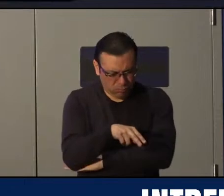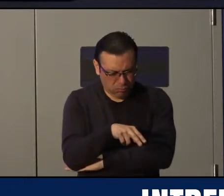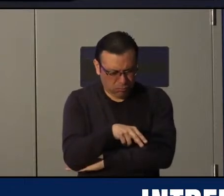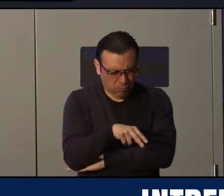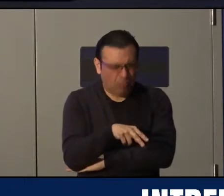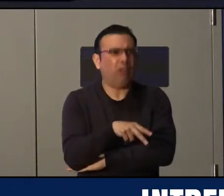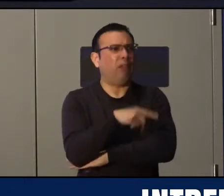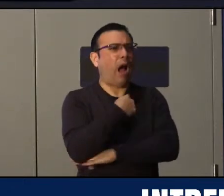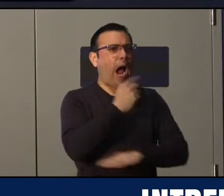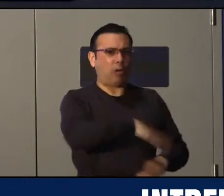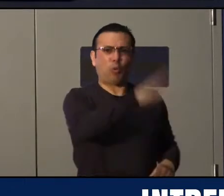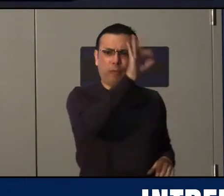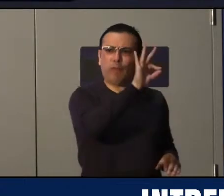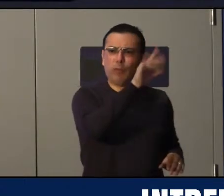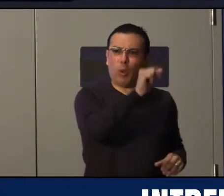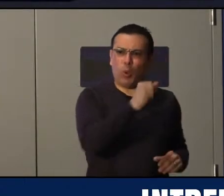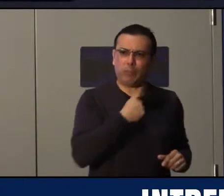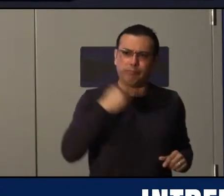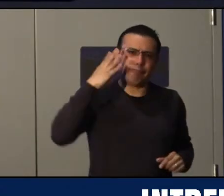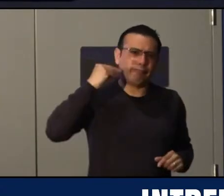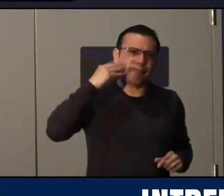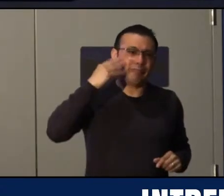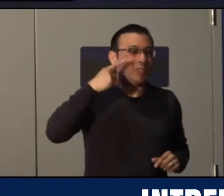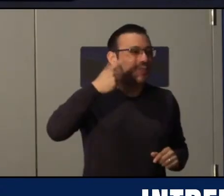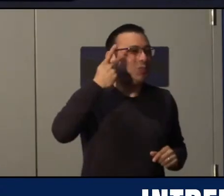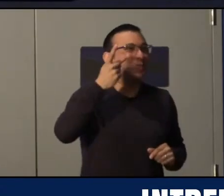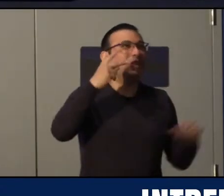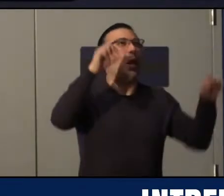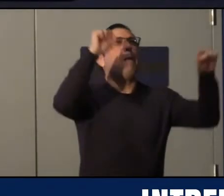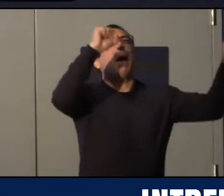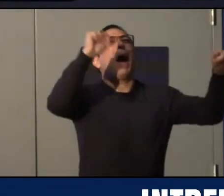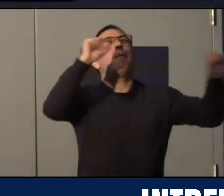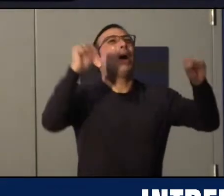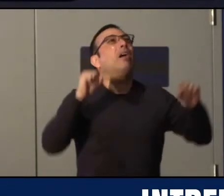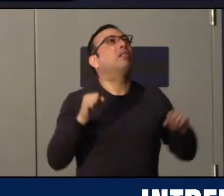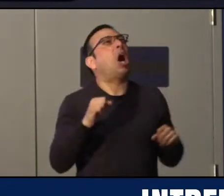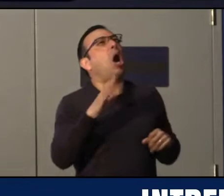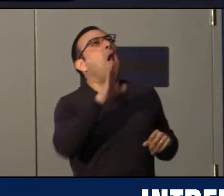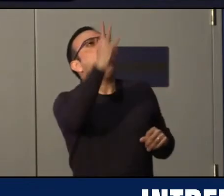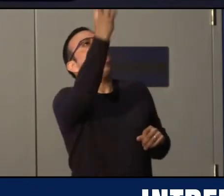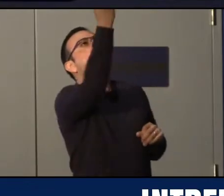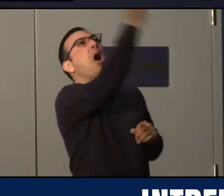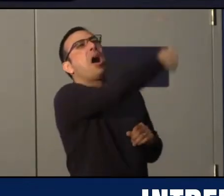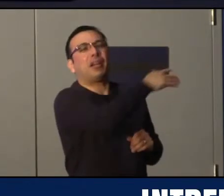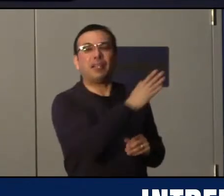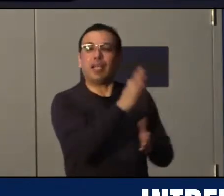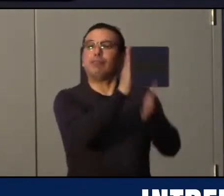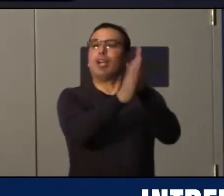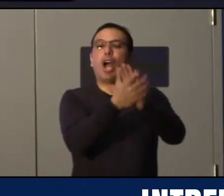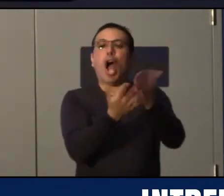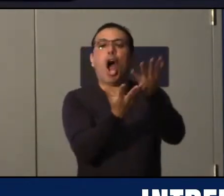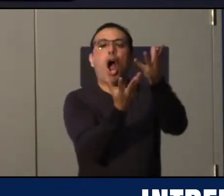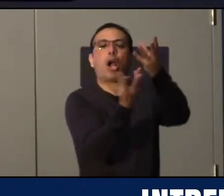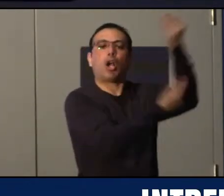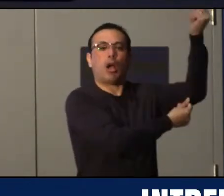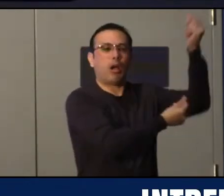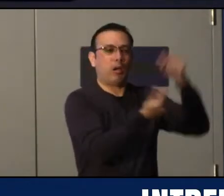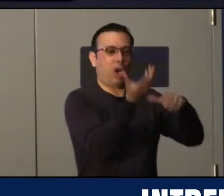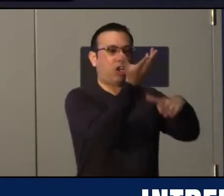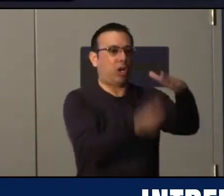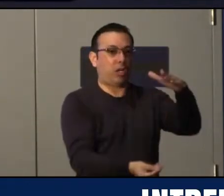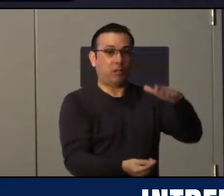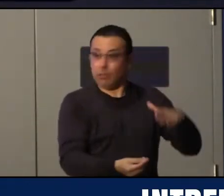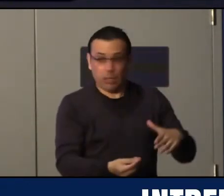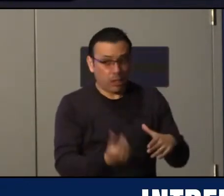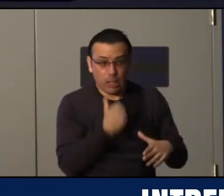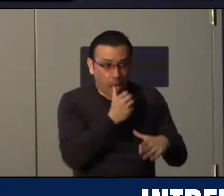in Florida, and when I saw, you experience thunderstorms, and it's when it's gone, it's gone. That was over me. It's gone, it's gone. But it is